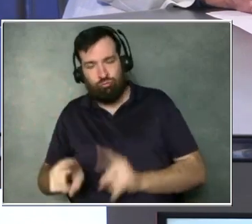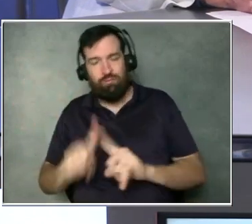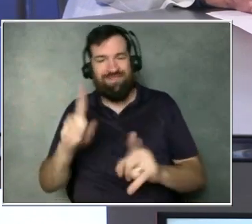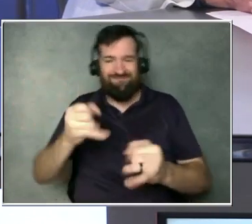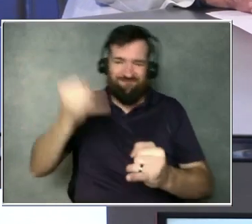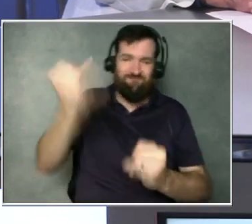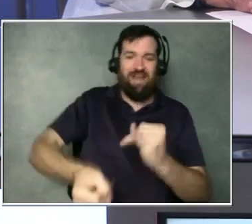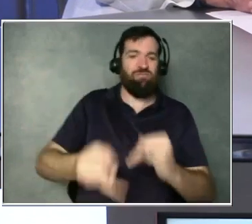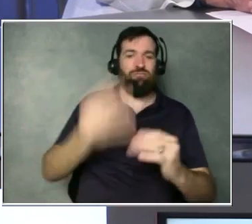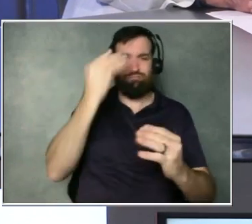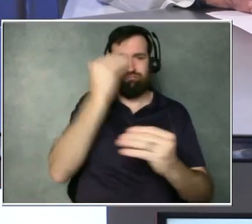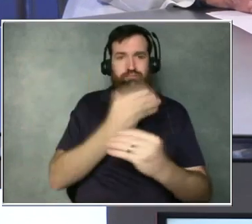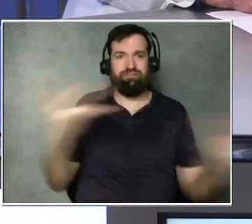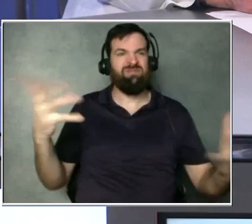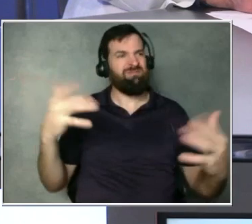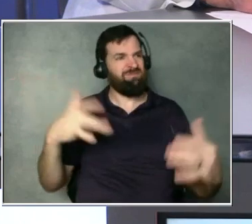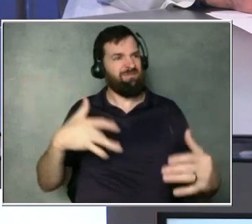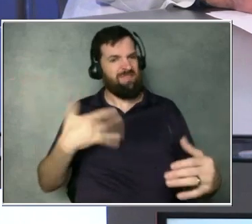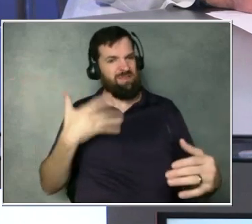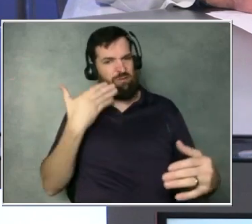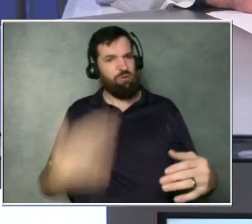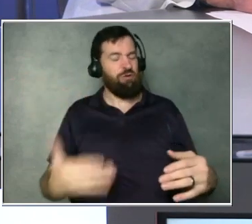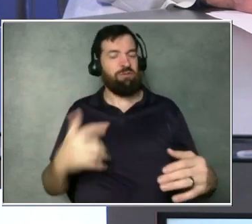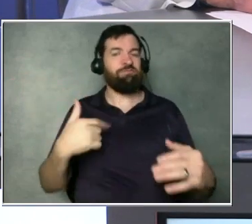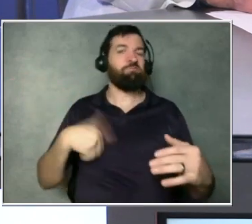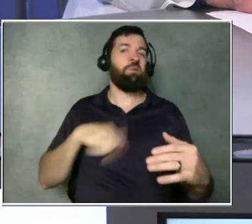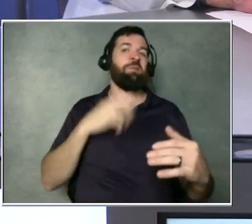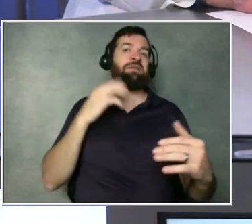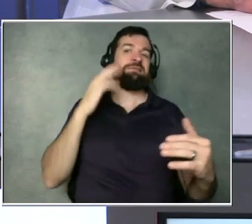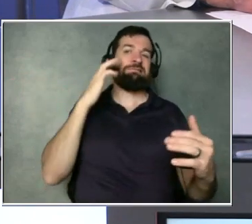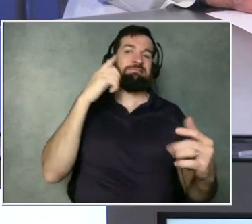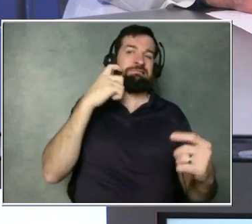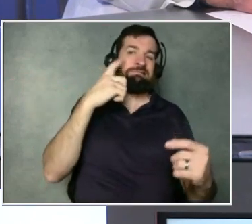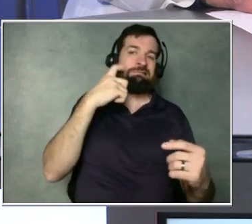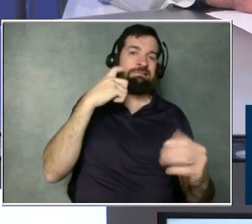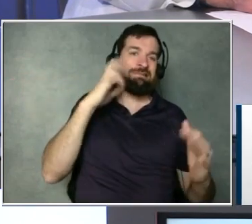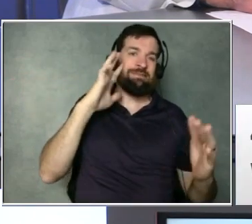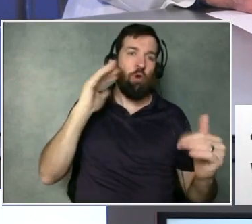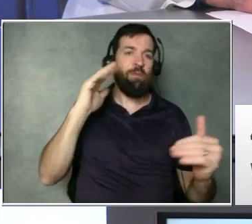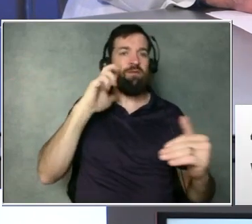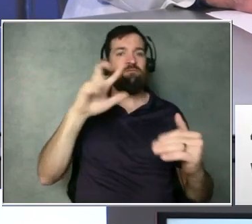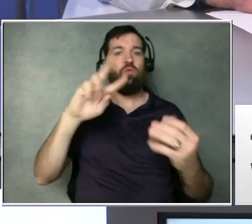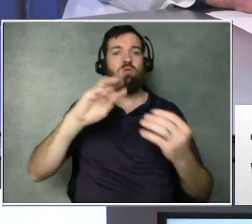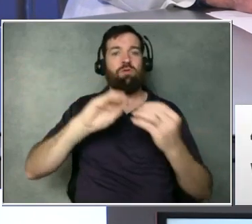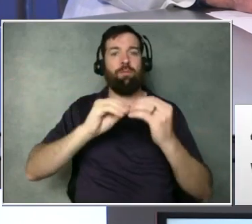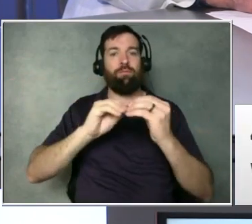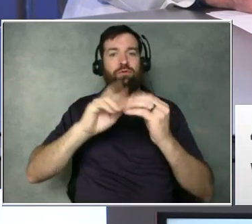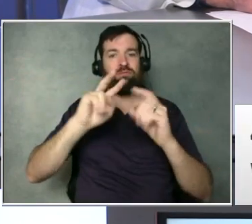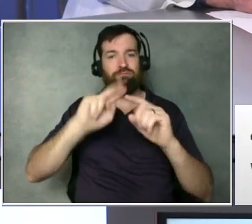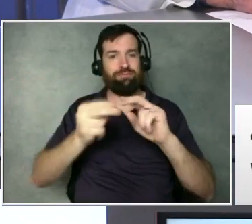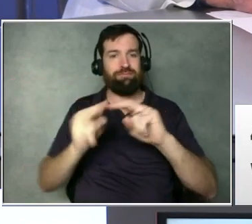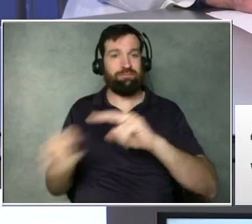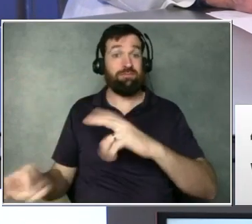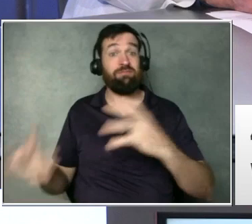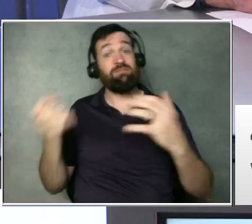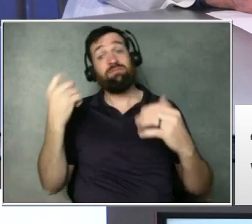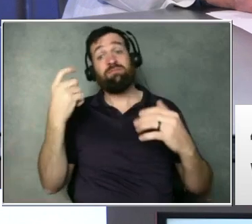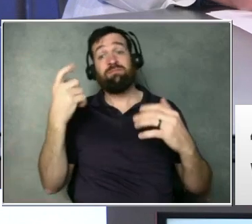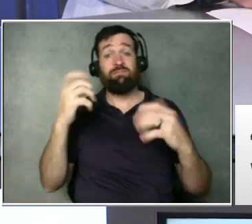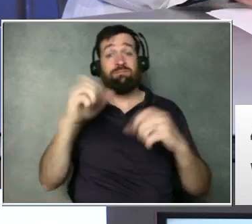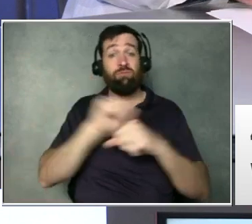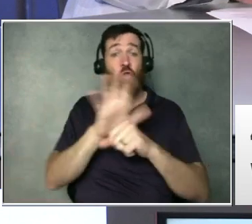feels good to say that, and we've been hoping for those low numbers of hospitalized patients. We know COVID still does affect